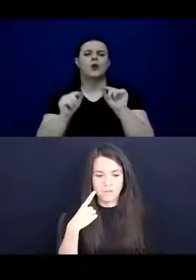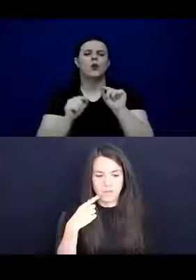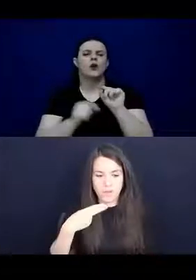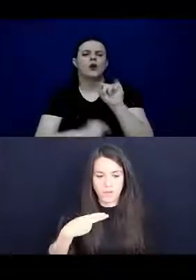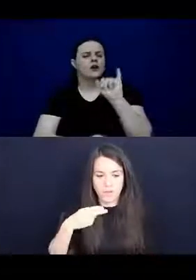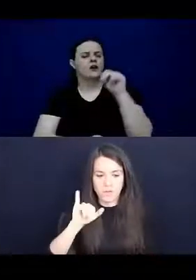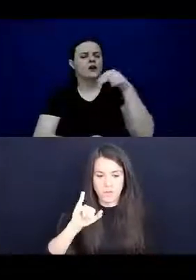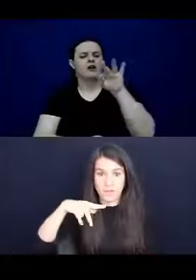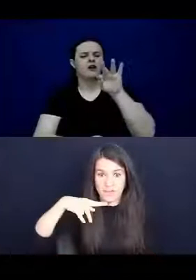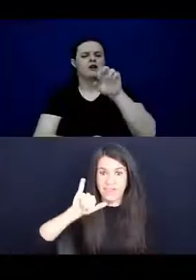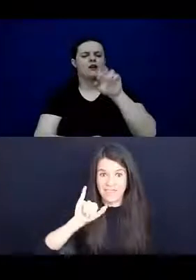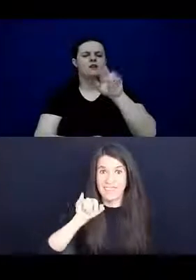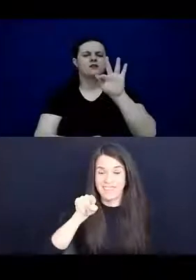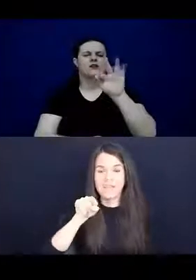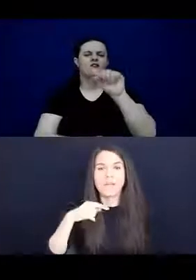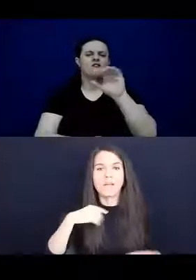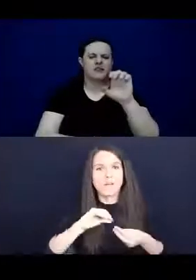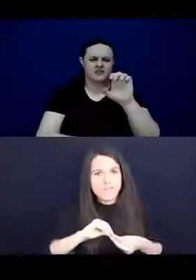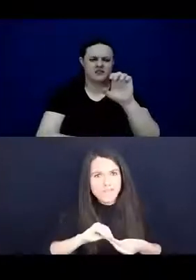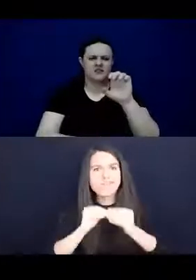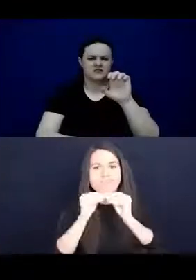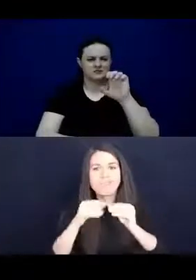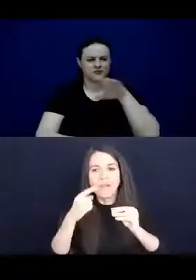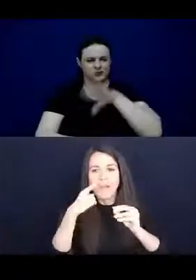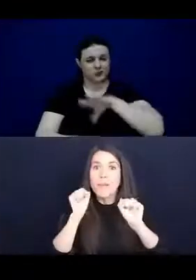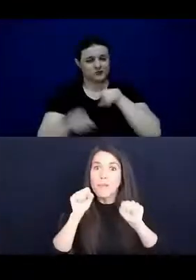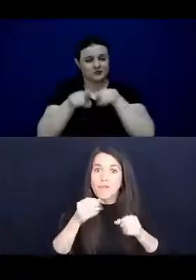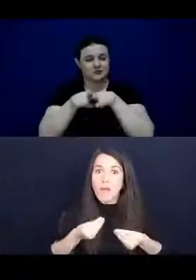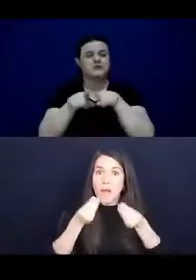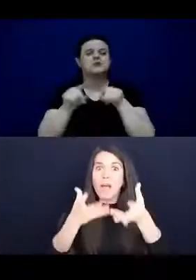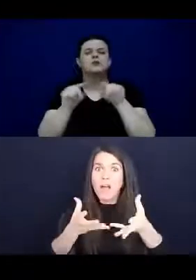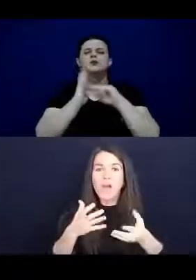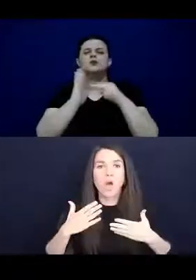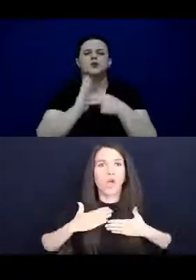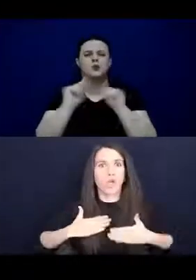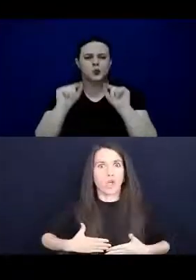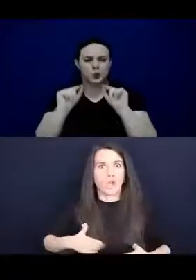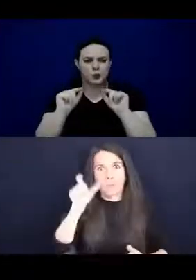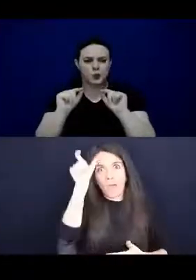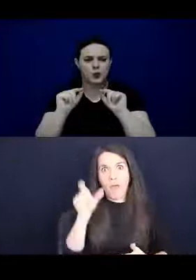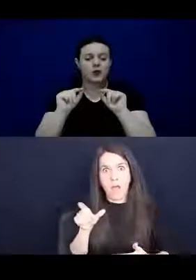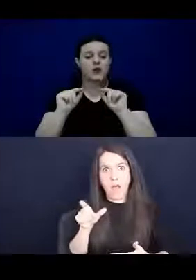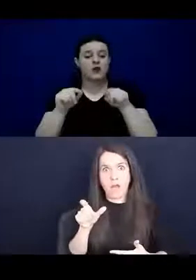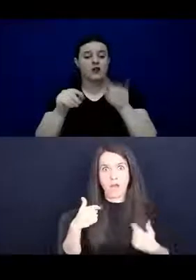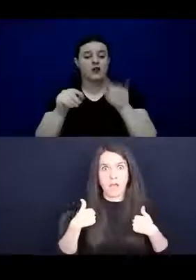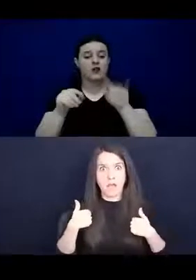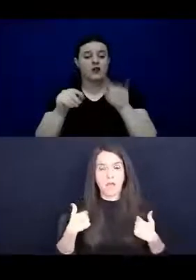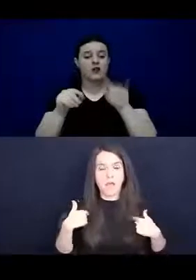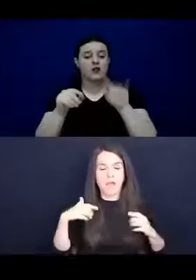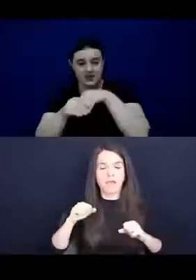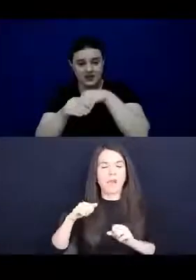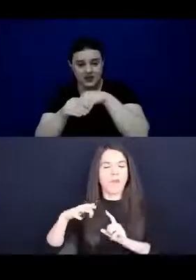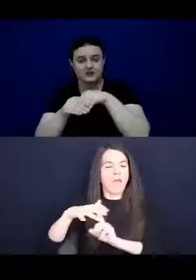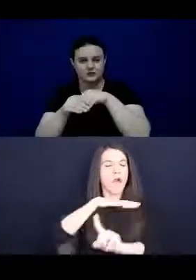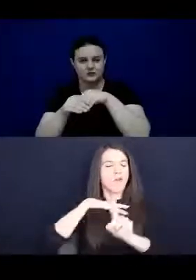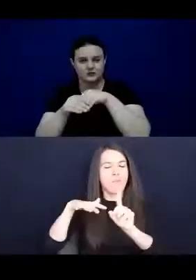suggests. That is, it is a device that enables a human user to interact with their environment